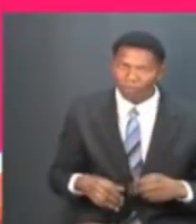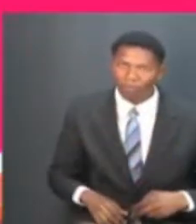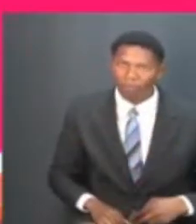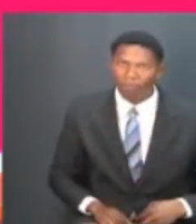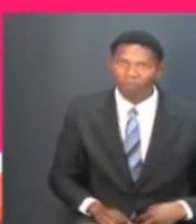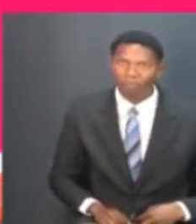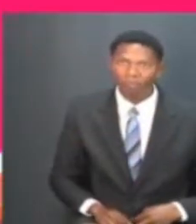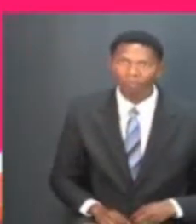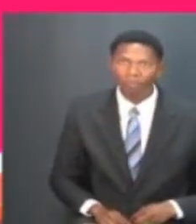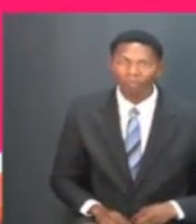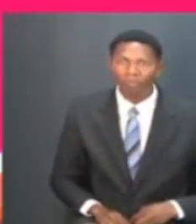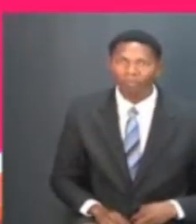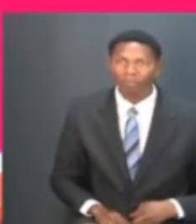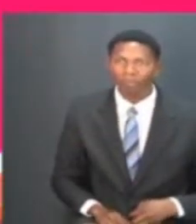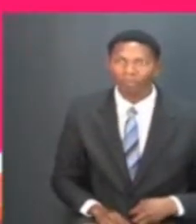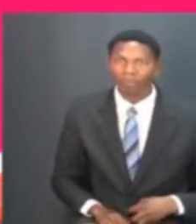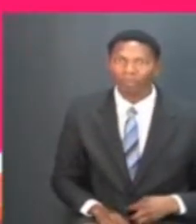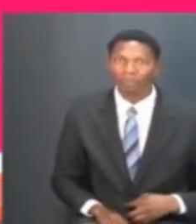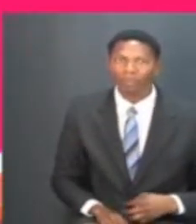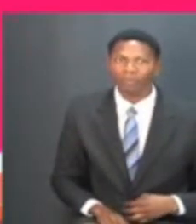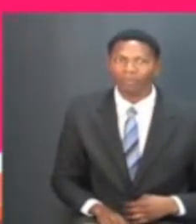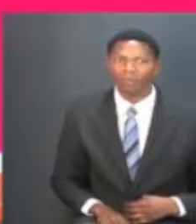for the opportunity.